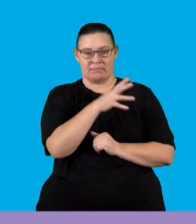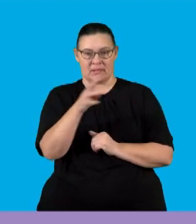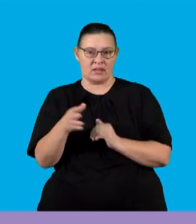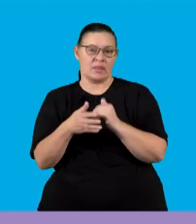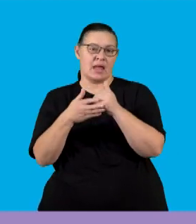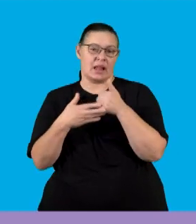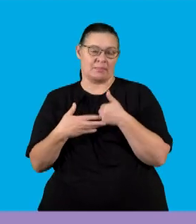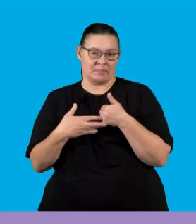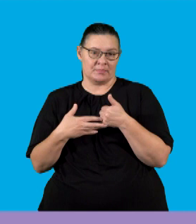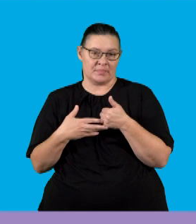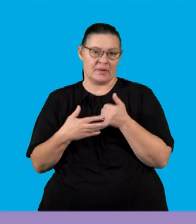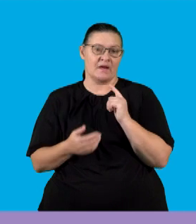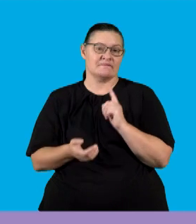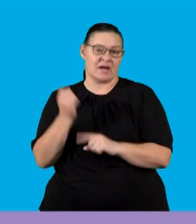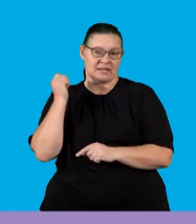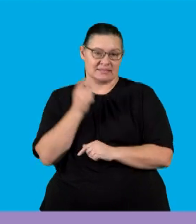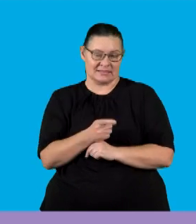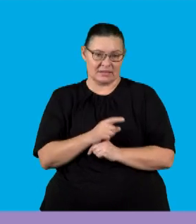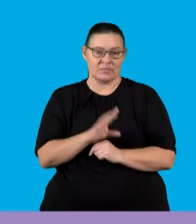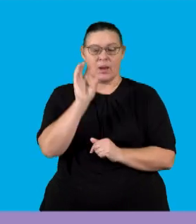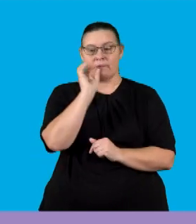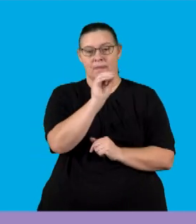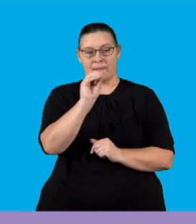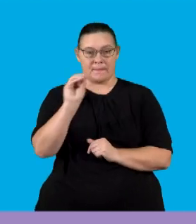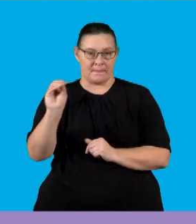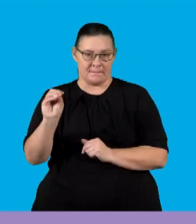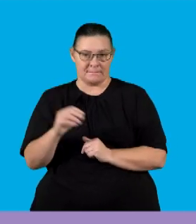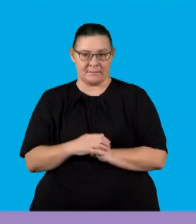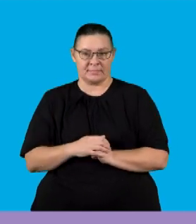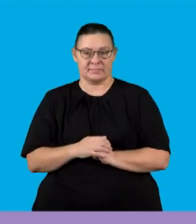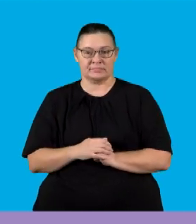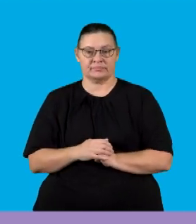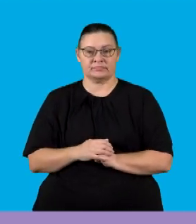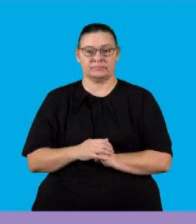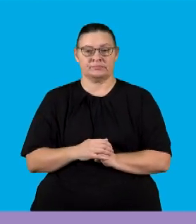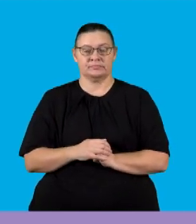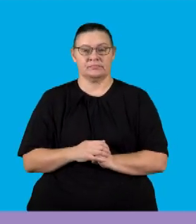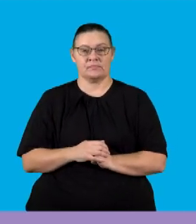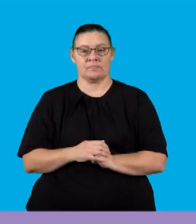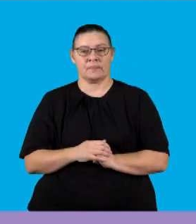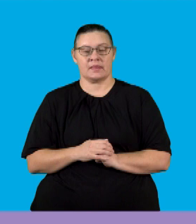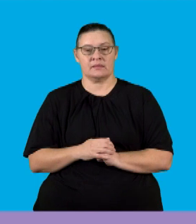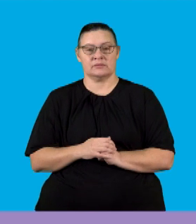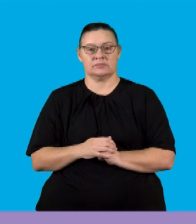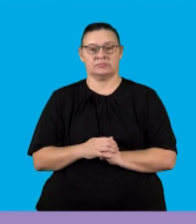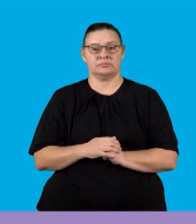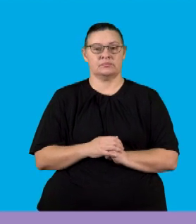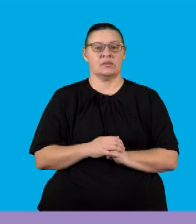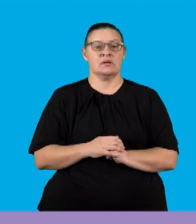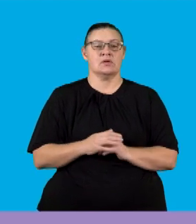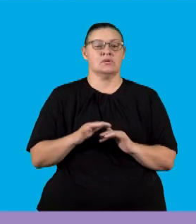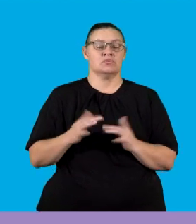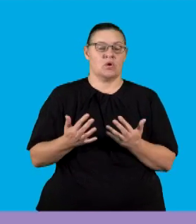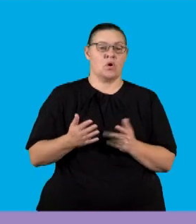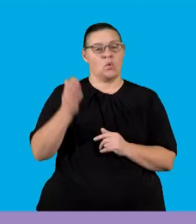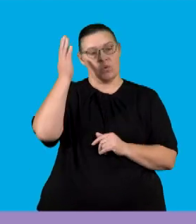and find that rule. So we know that the constant difference is a negative 2. So this means that we can fill out